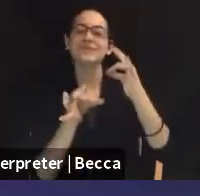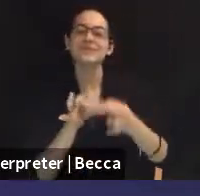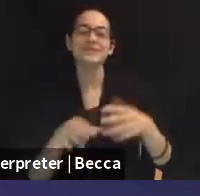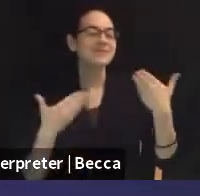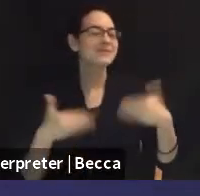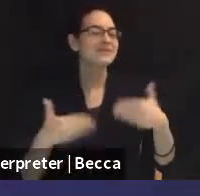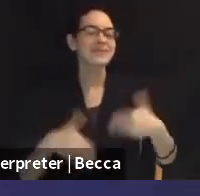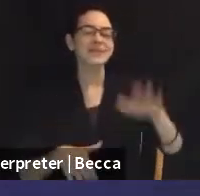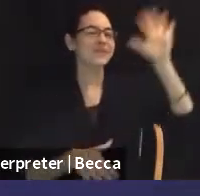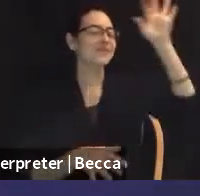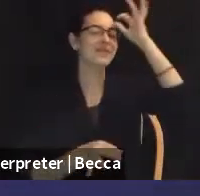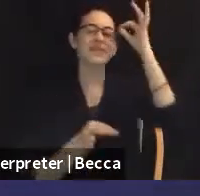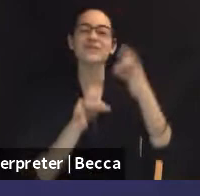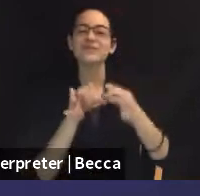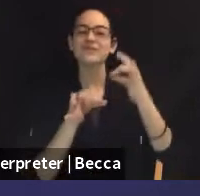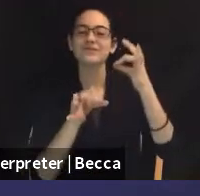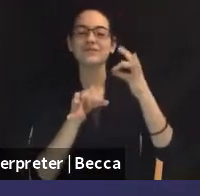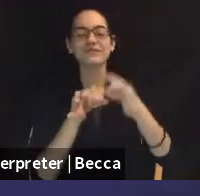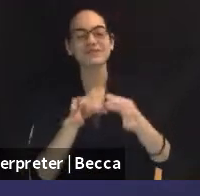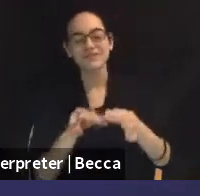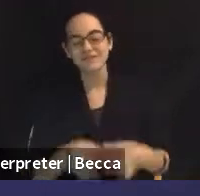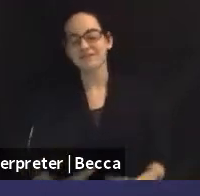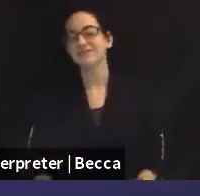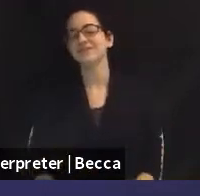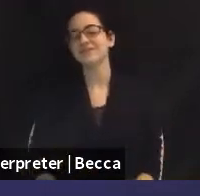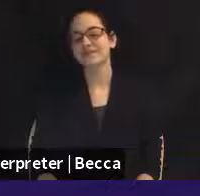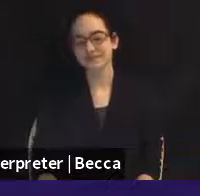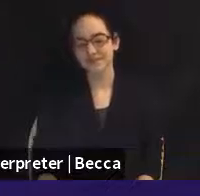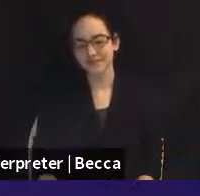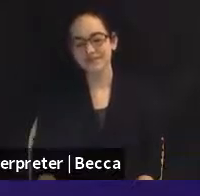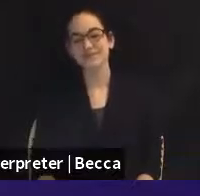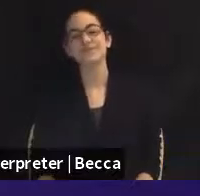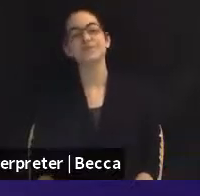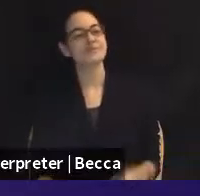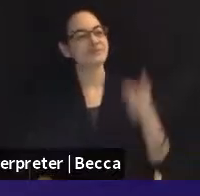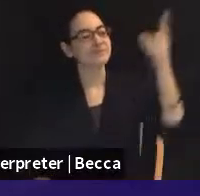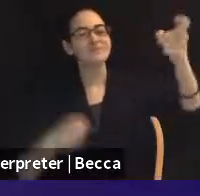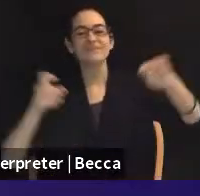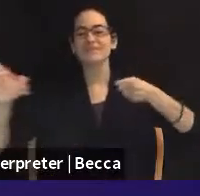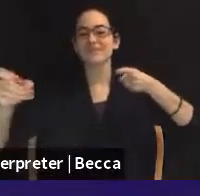faithfulness, faithfulness.